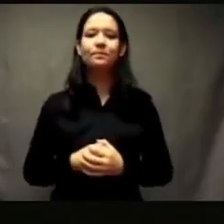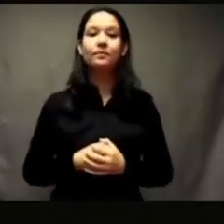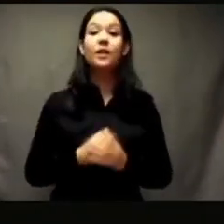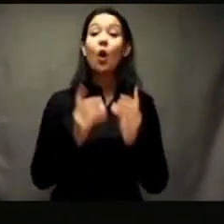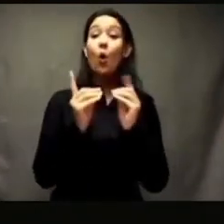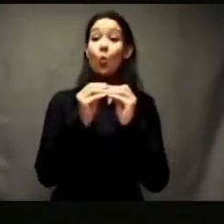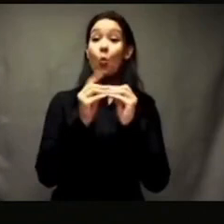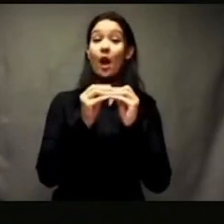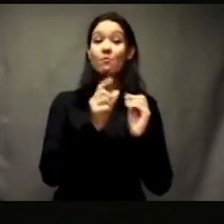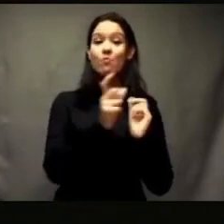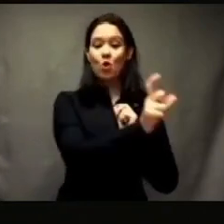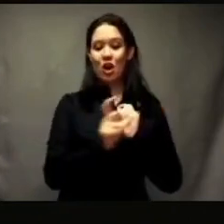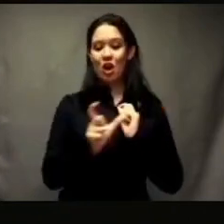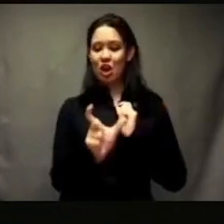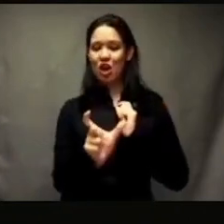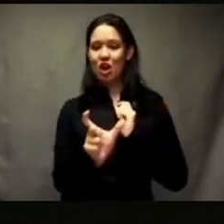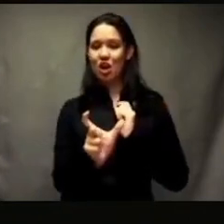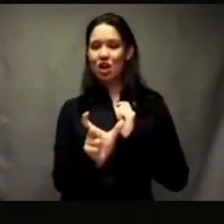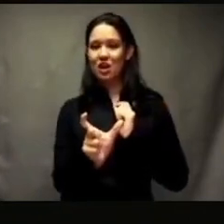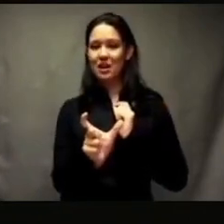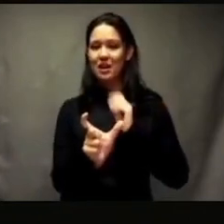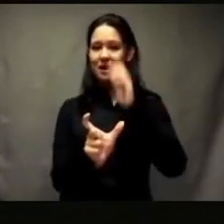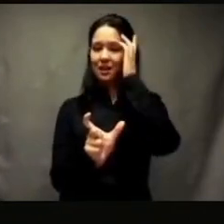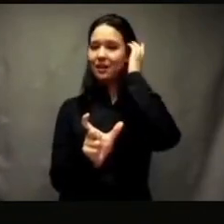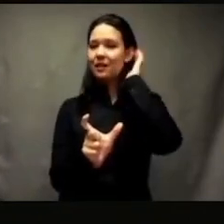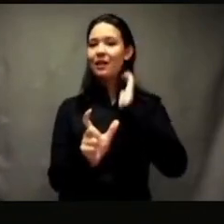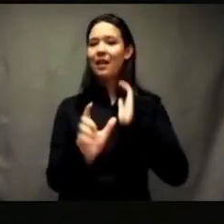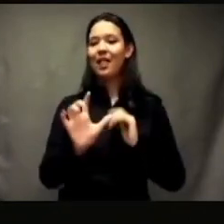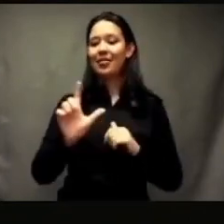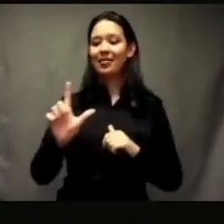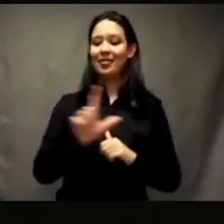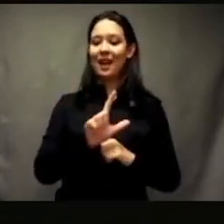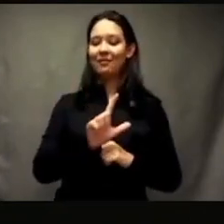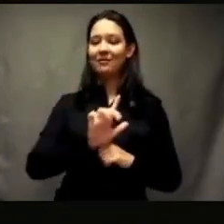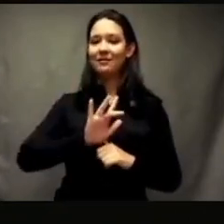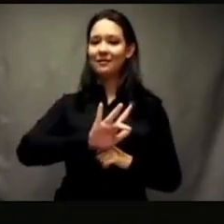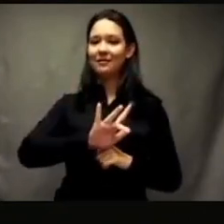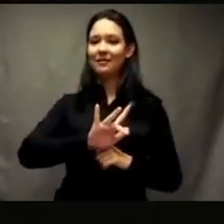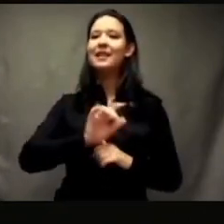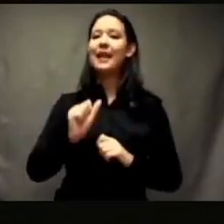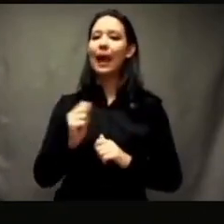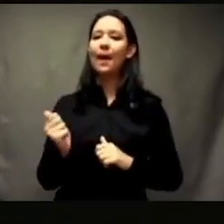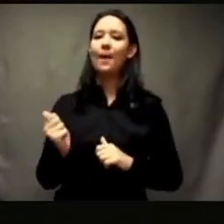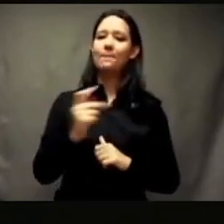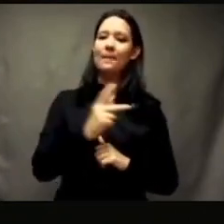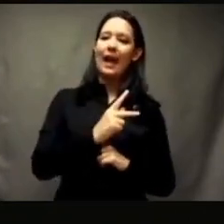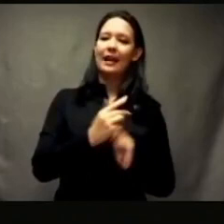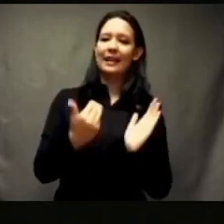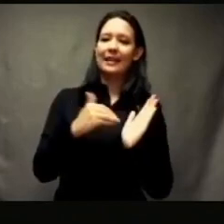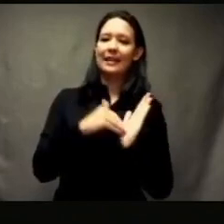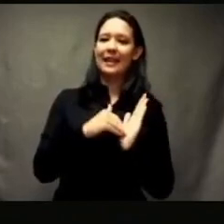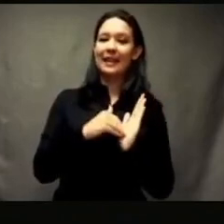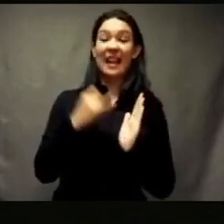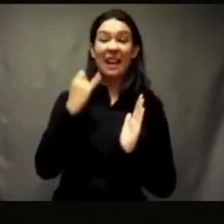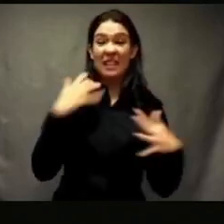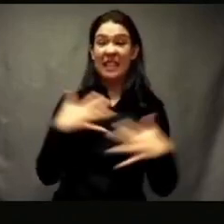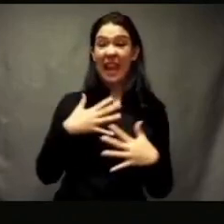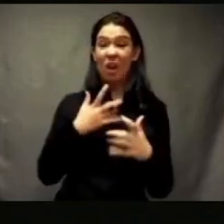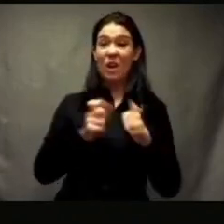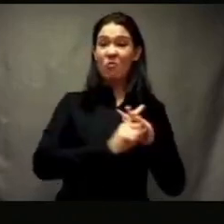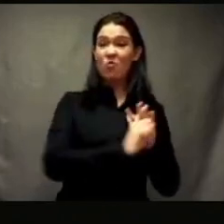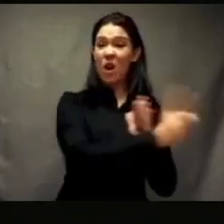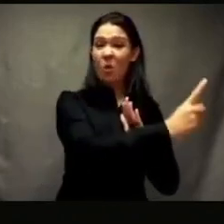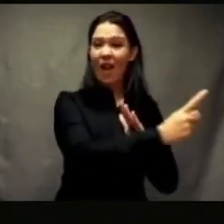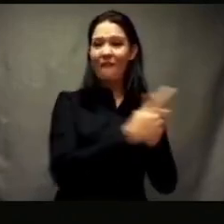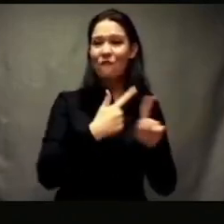Shark's program. So now I'm just going to add left arrow. So I want Shark to be able to move backwards in case it's scared and wants to run away from the